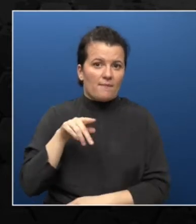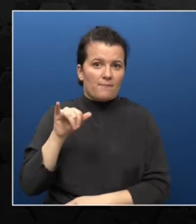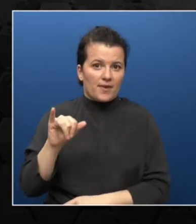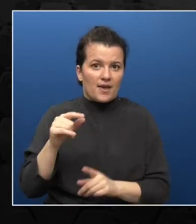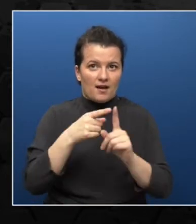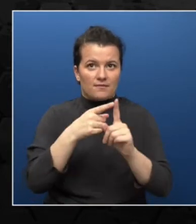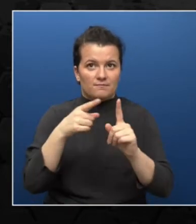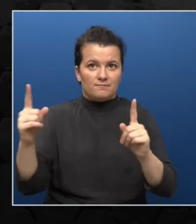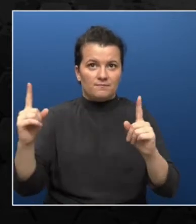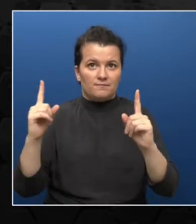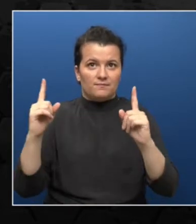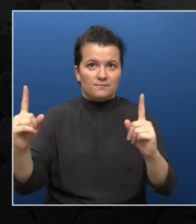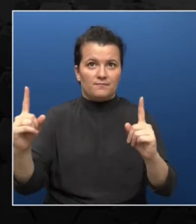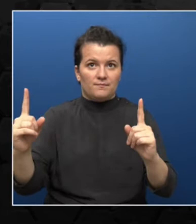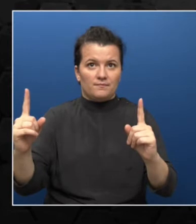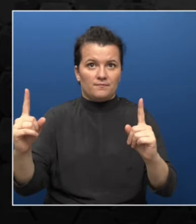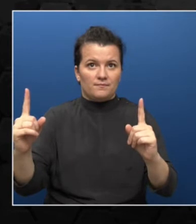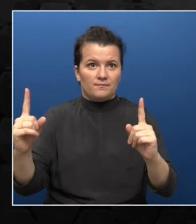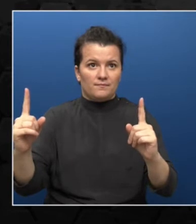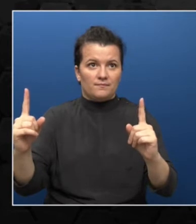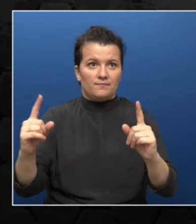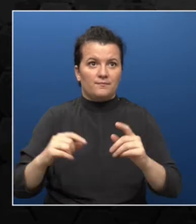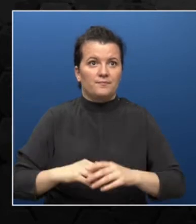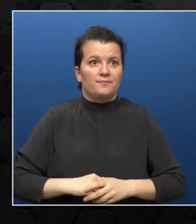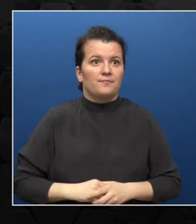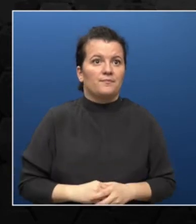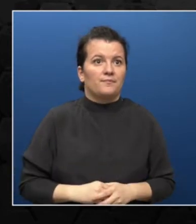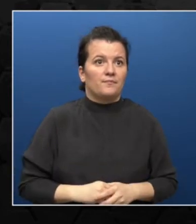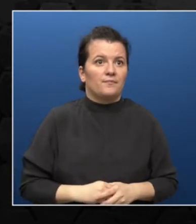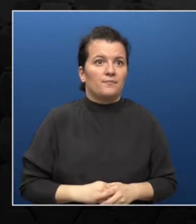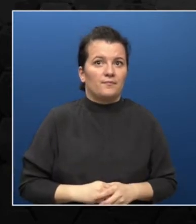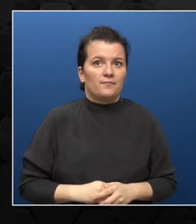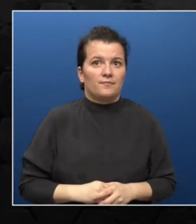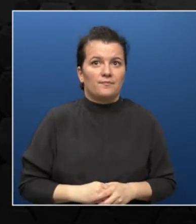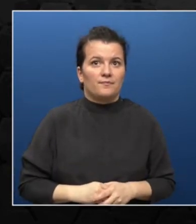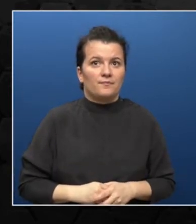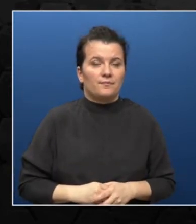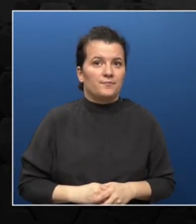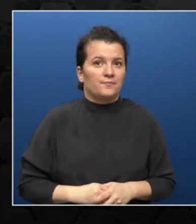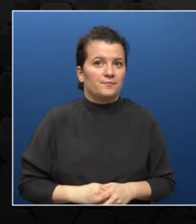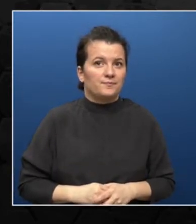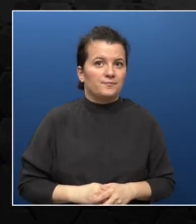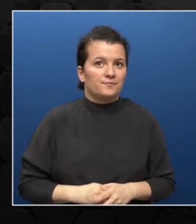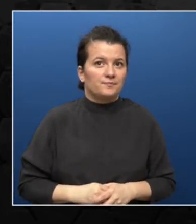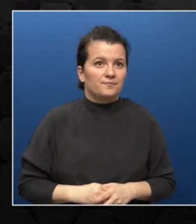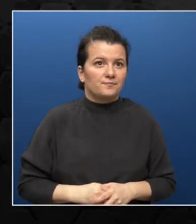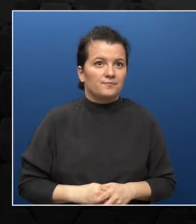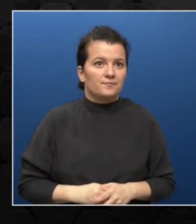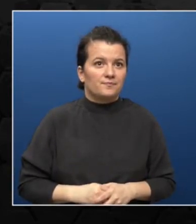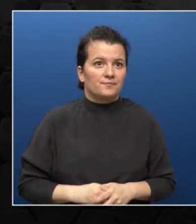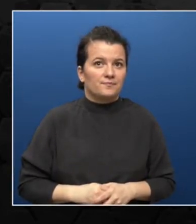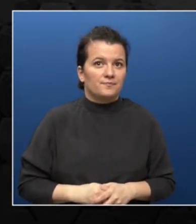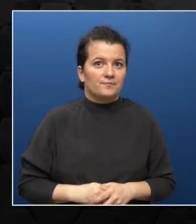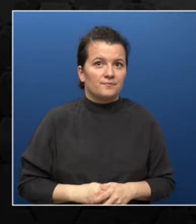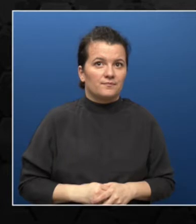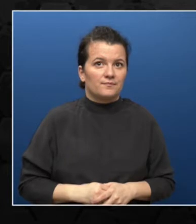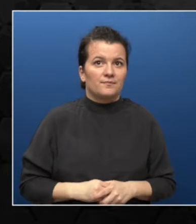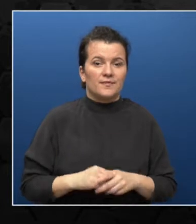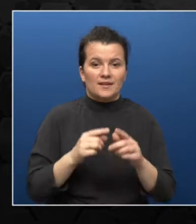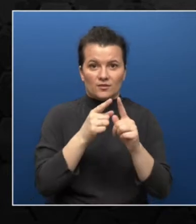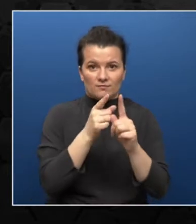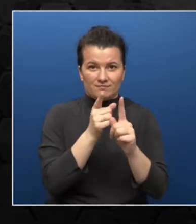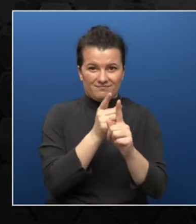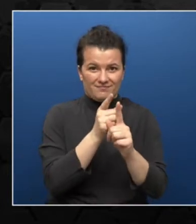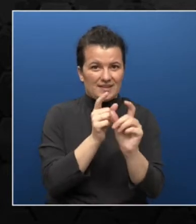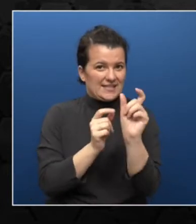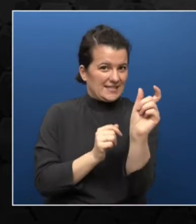just like a file name, or like an identifier for the for here for sending to the API, and then like